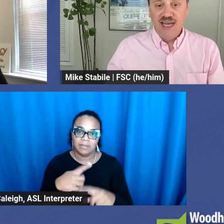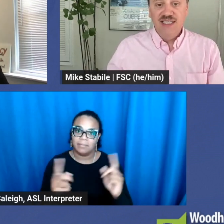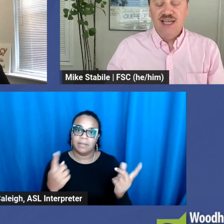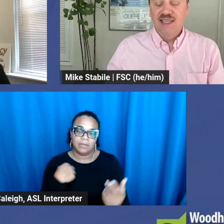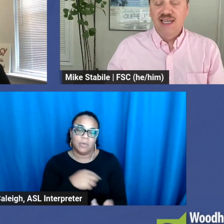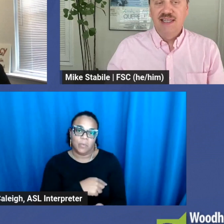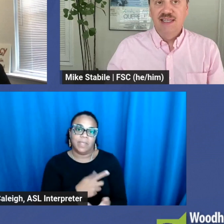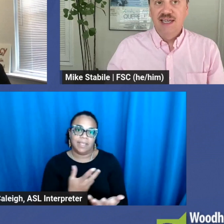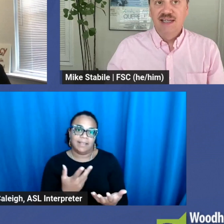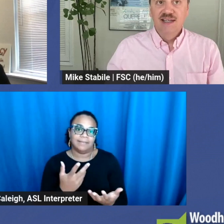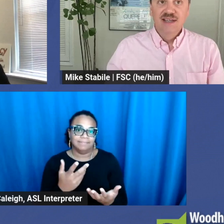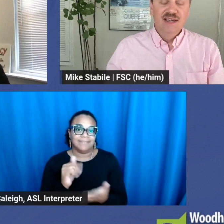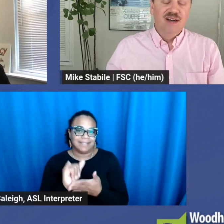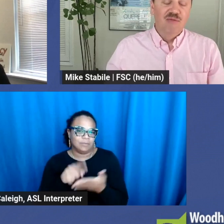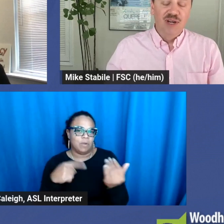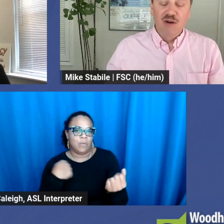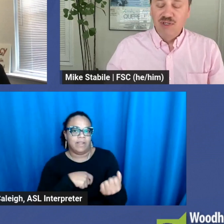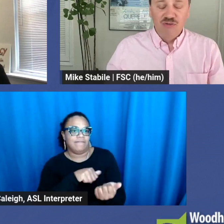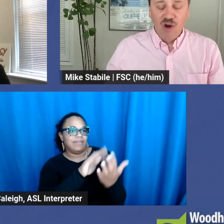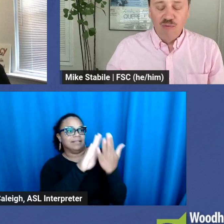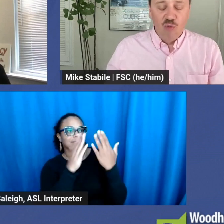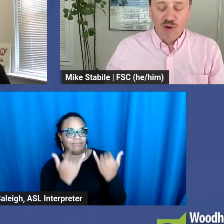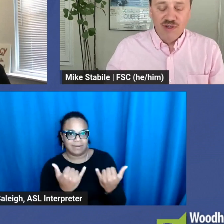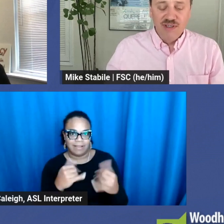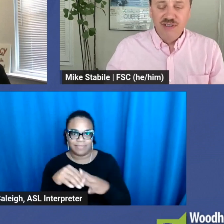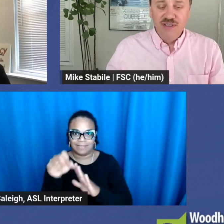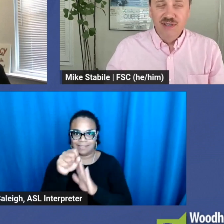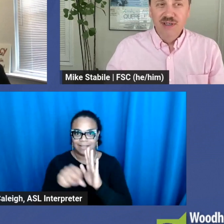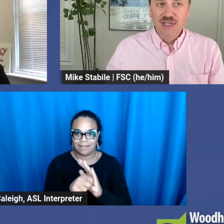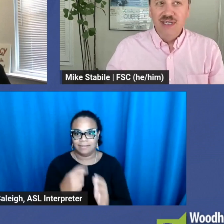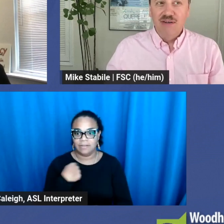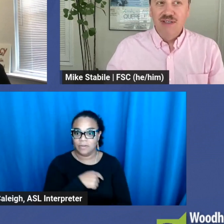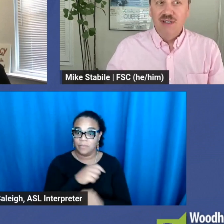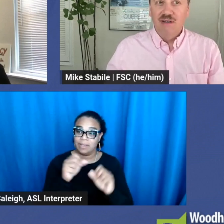in the States. I think that, we can always sort of go more